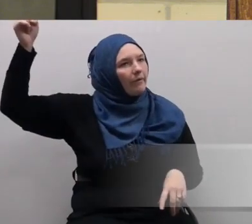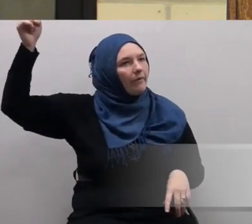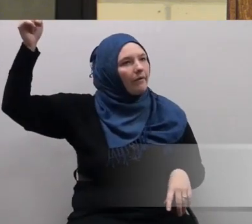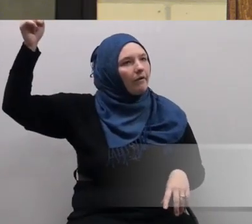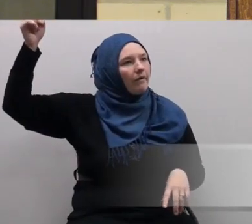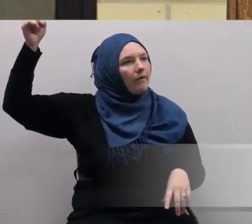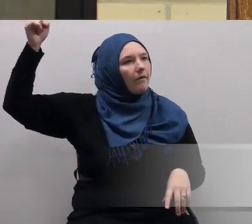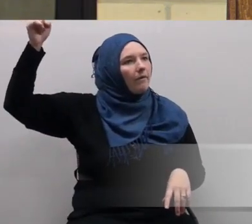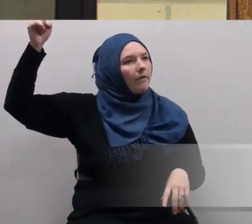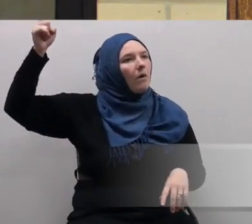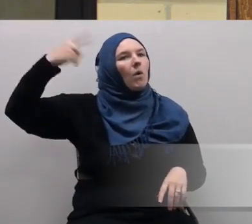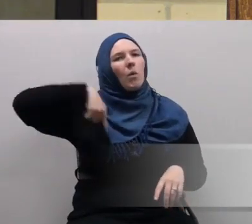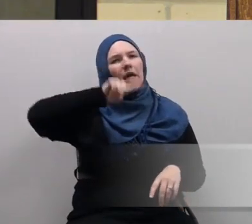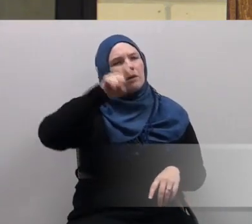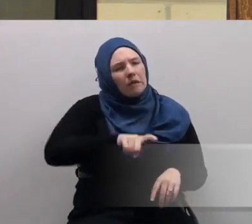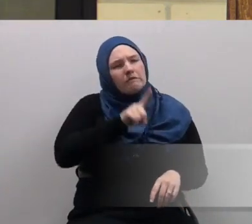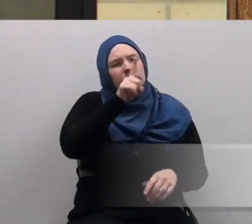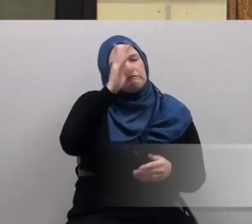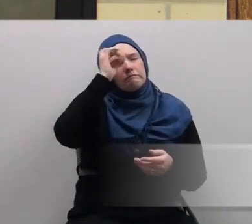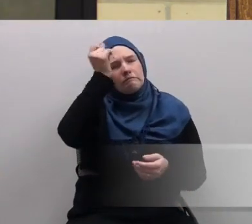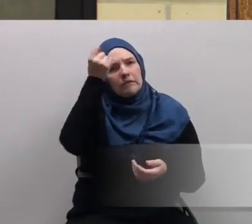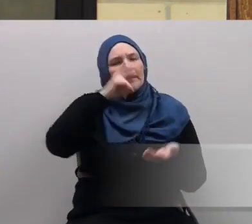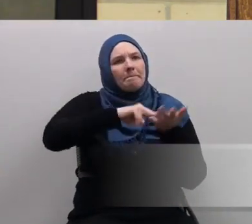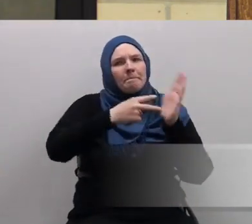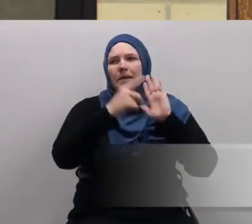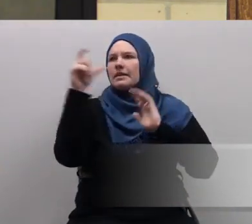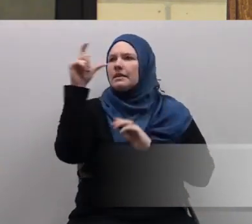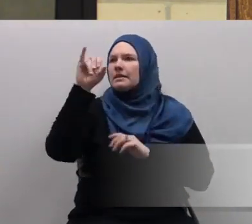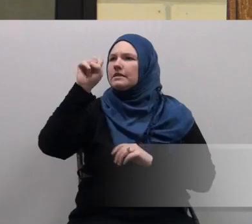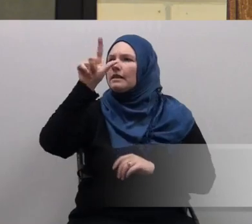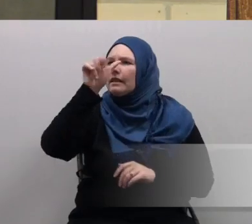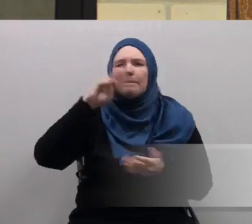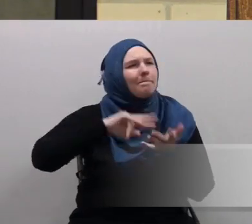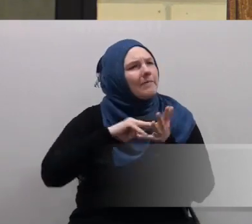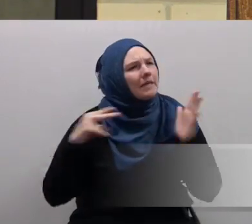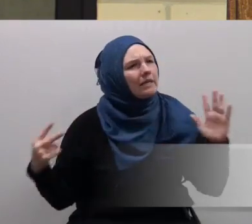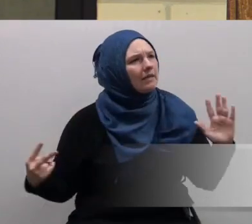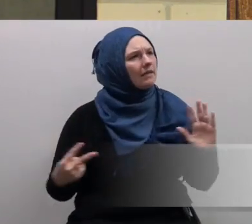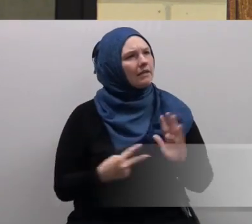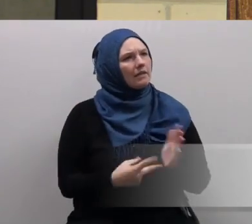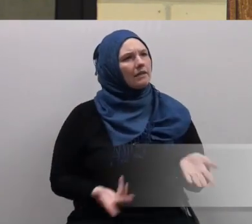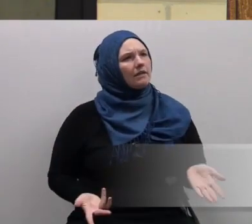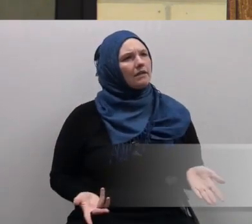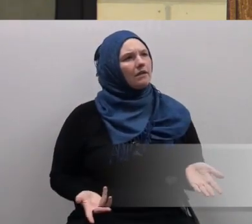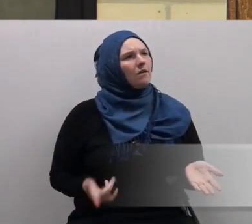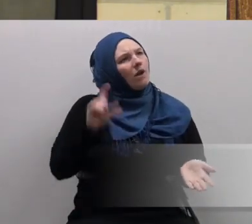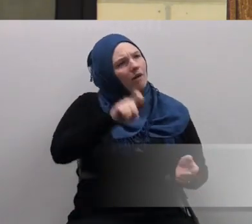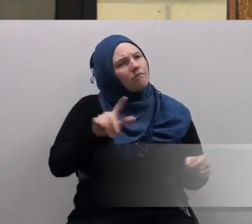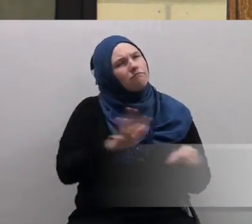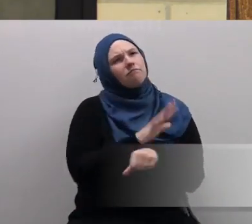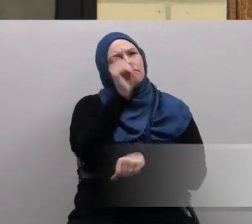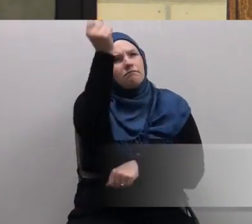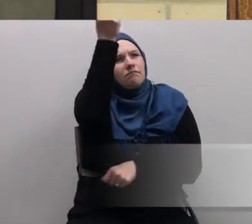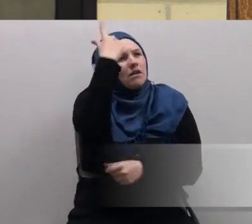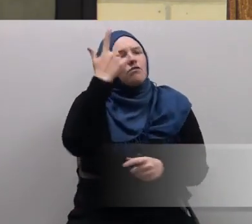or to put Allah in a little corner in our life. When we need Him,